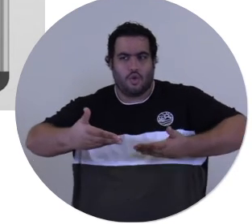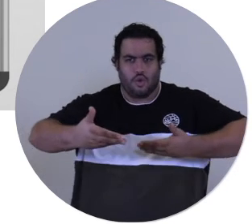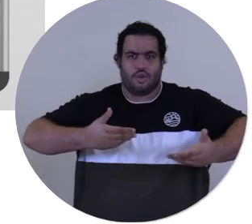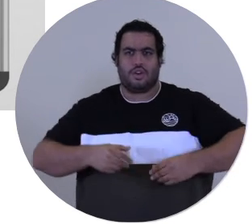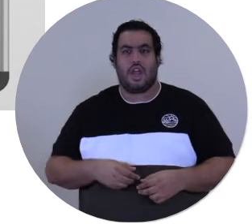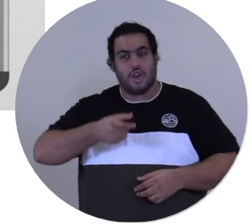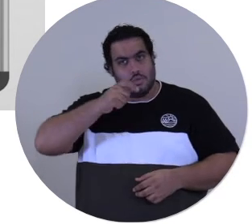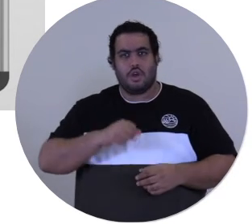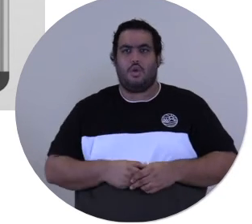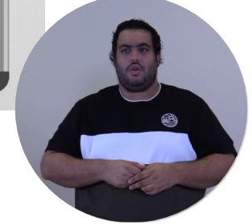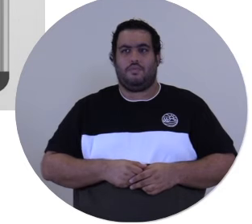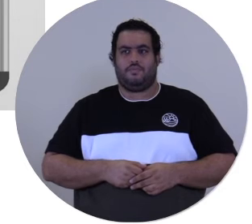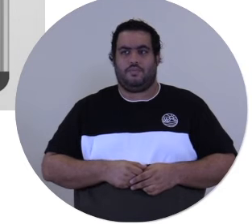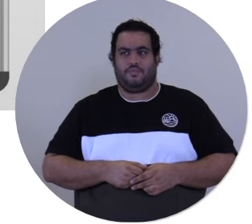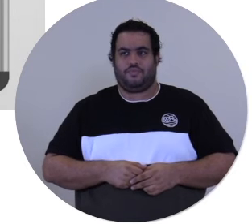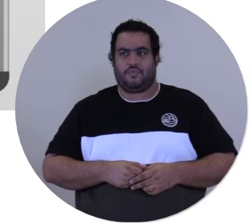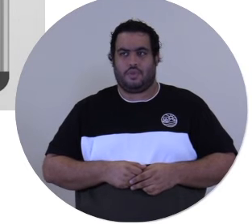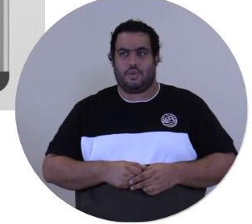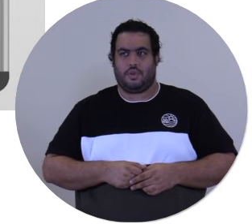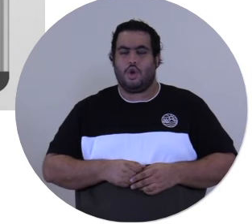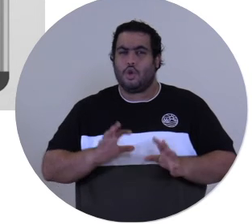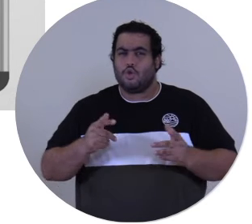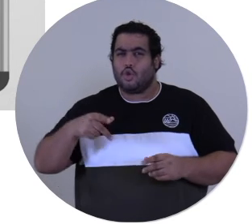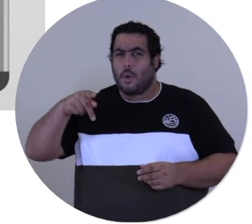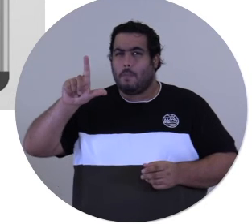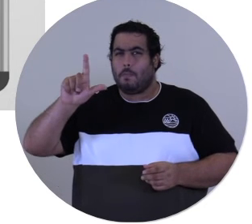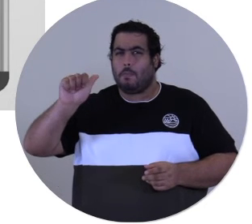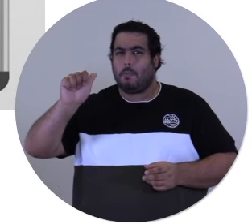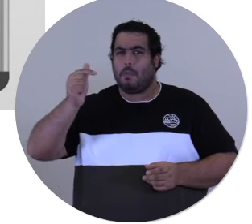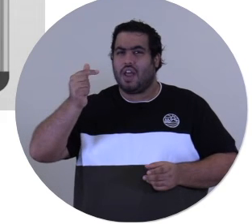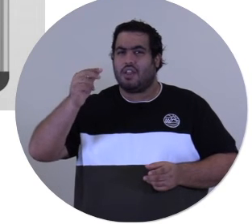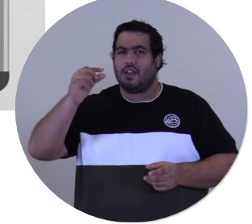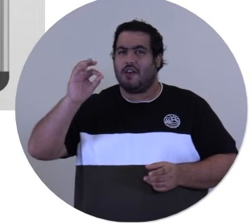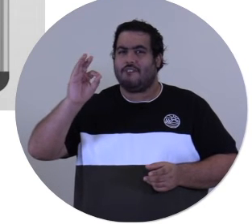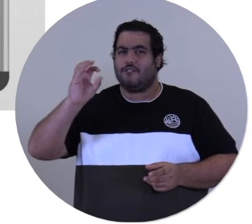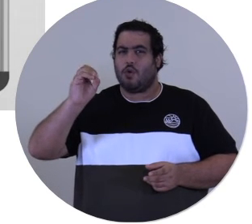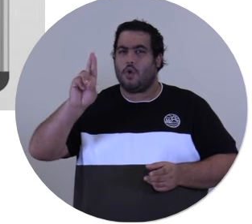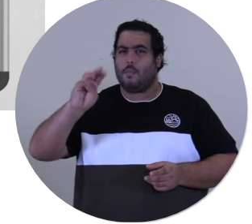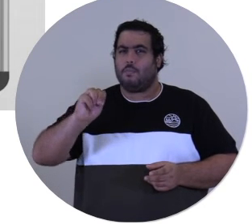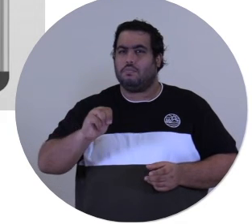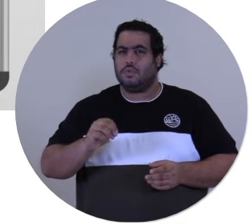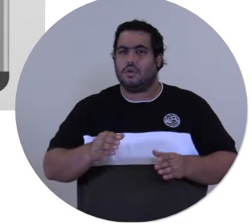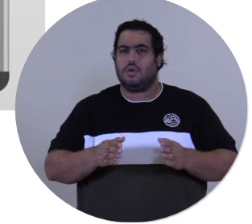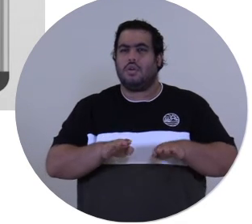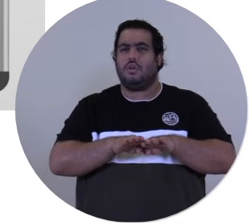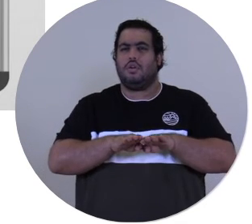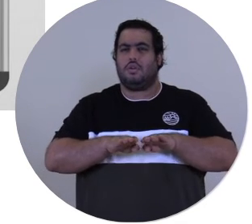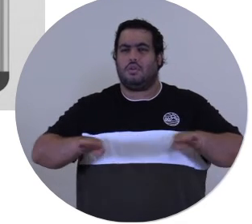a platform for art exhibitions. A platform is a noun that means a raised level or a raised